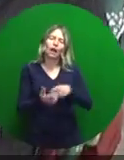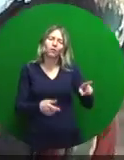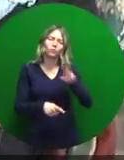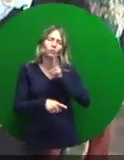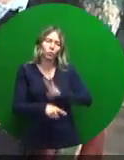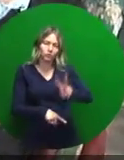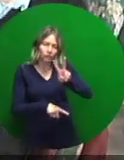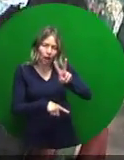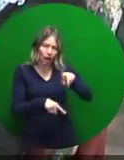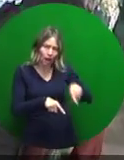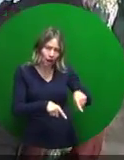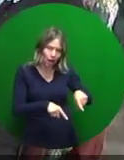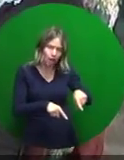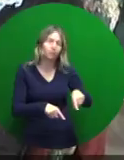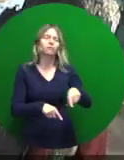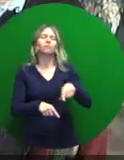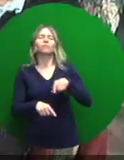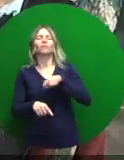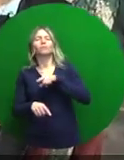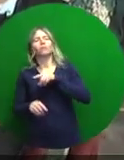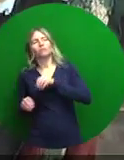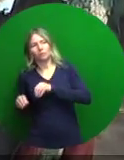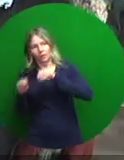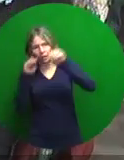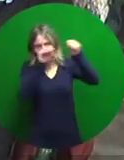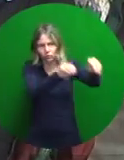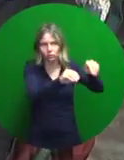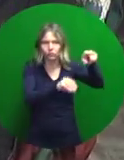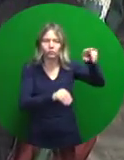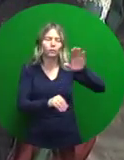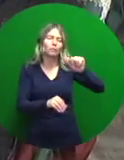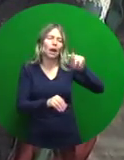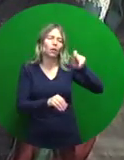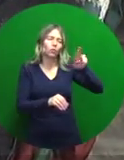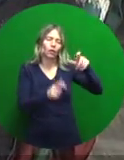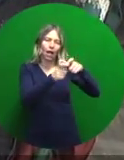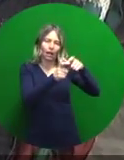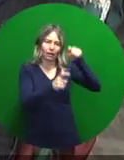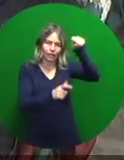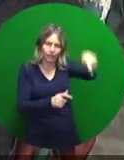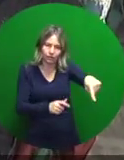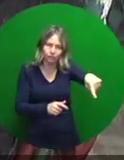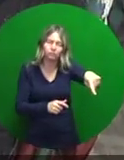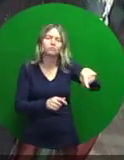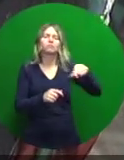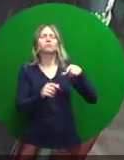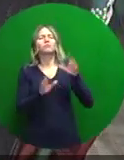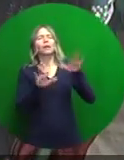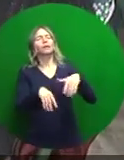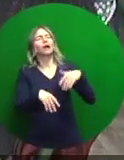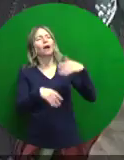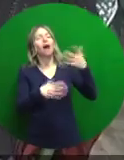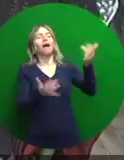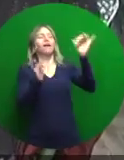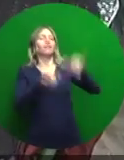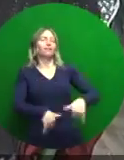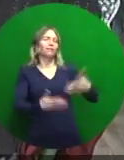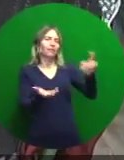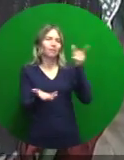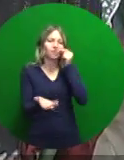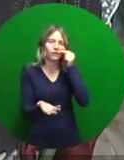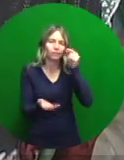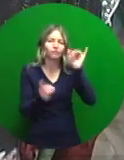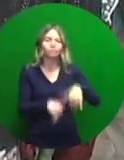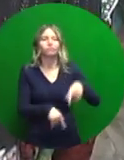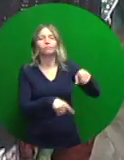old, when they were, when they moved to Baker Lake, they finally went to a